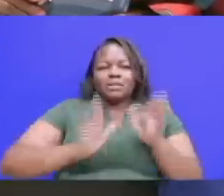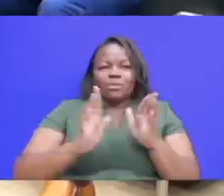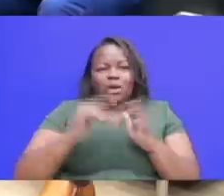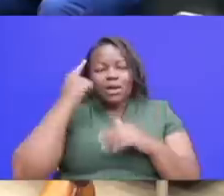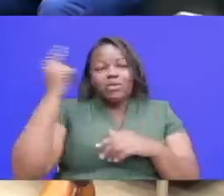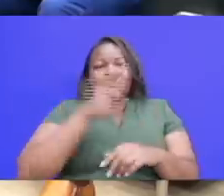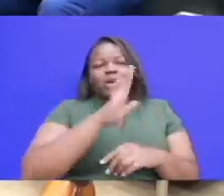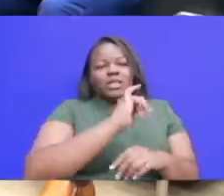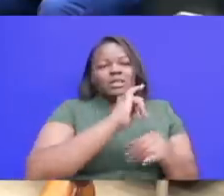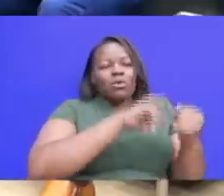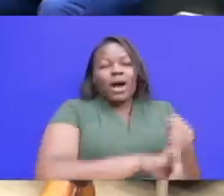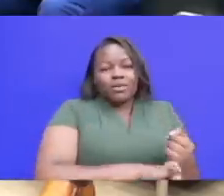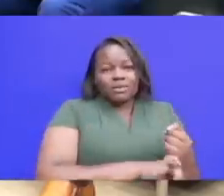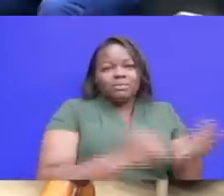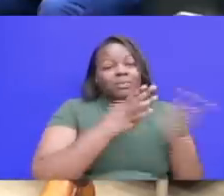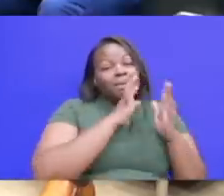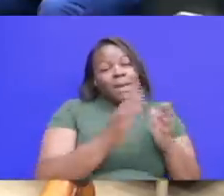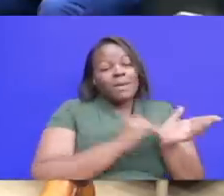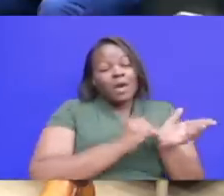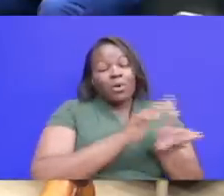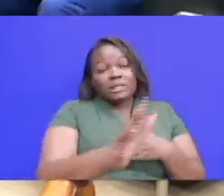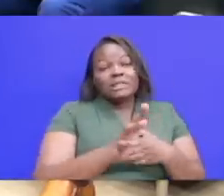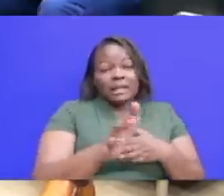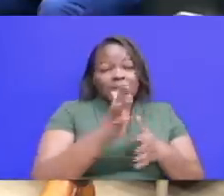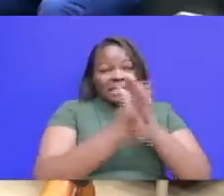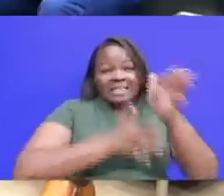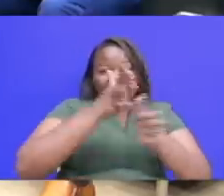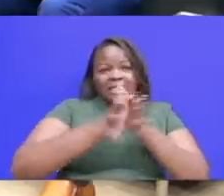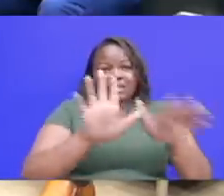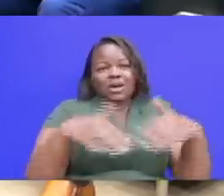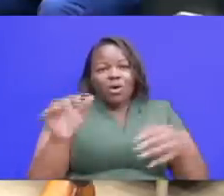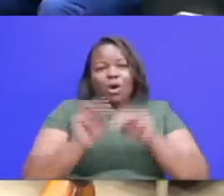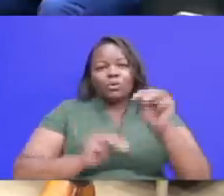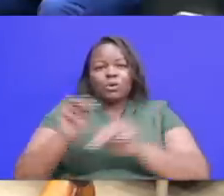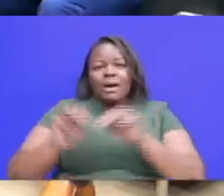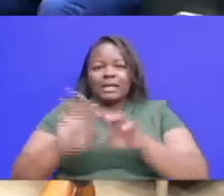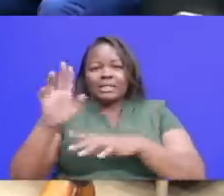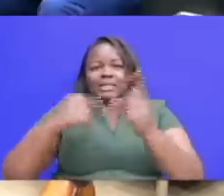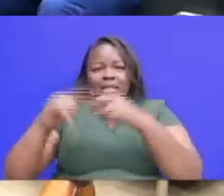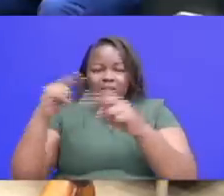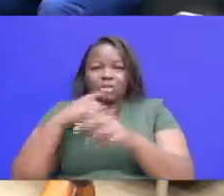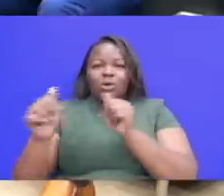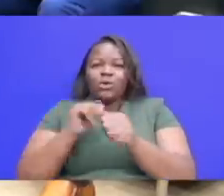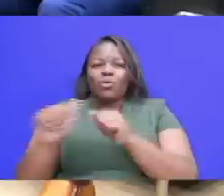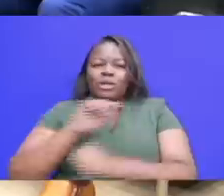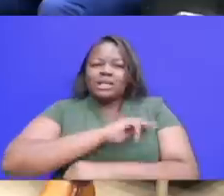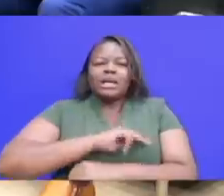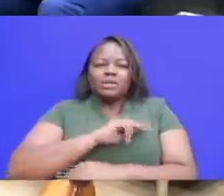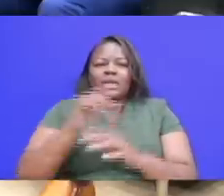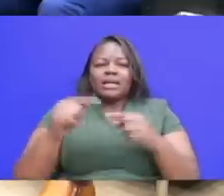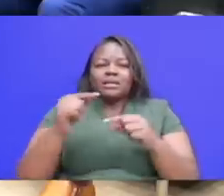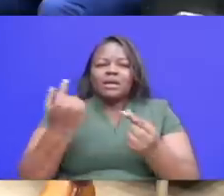wife, maybe he was sending signals on managing his succession, which naturally